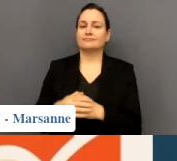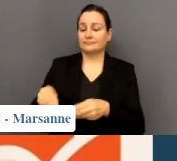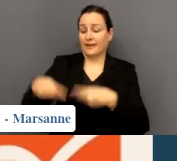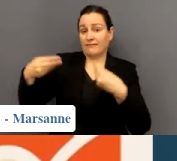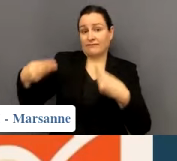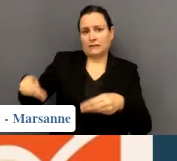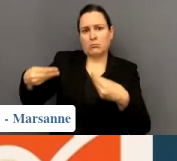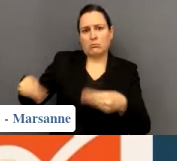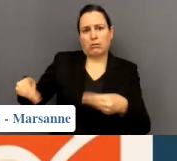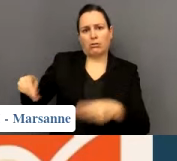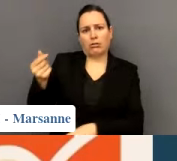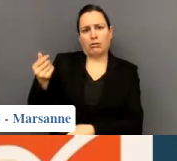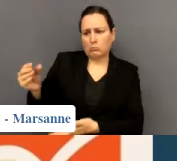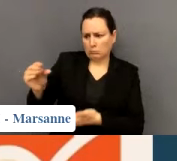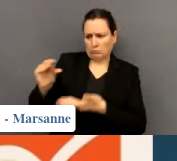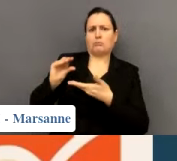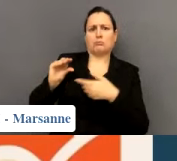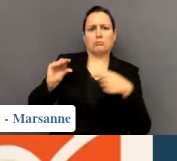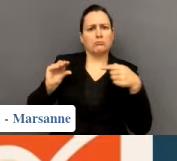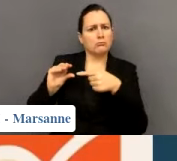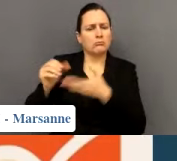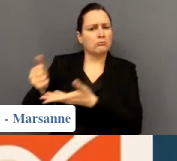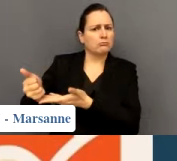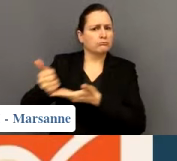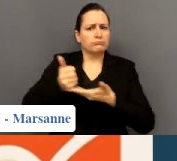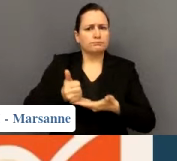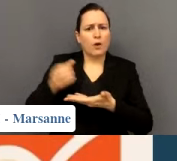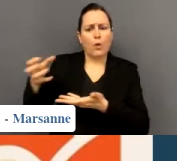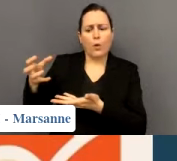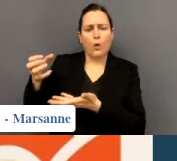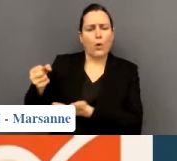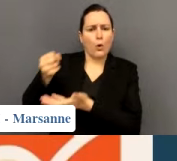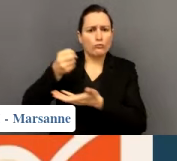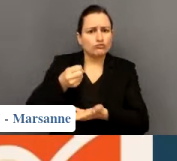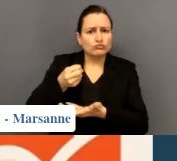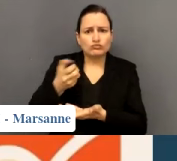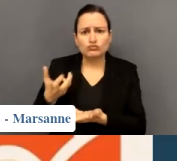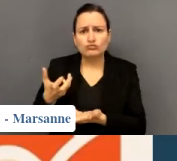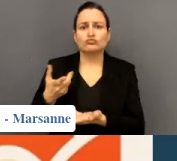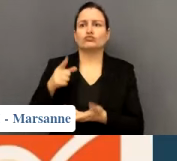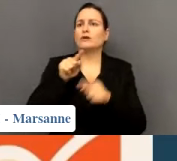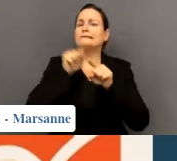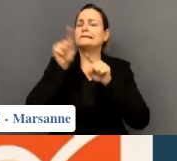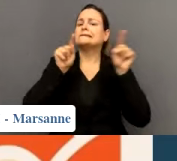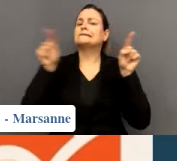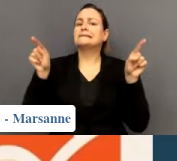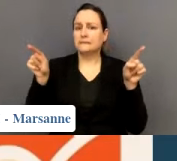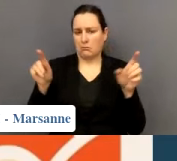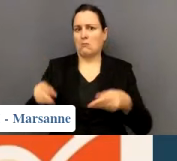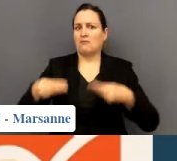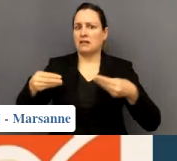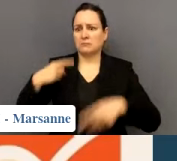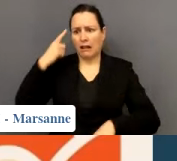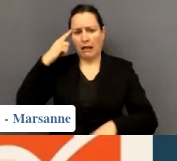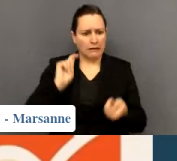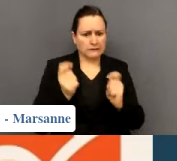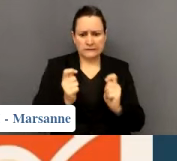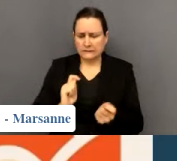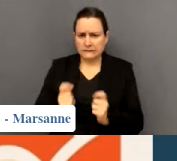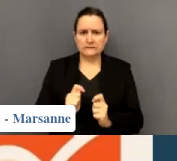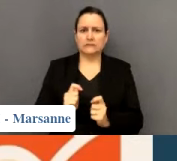via untied new funding injections into the domestic and family violence sector. States and services could allocate the funding